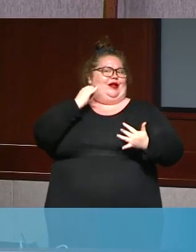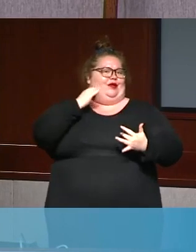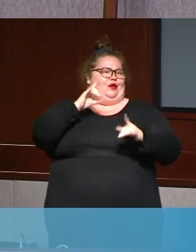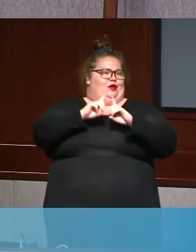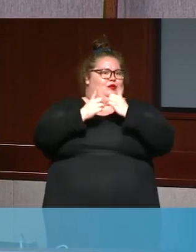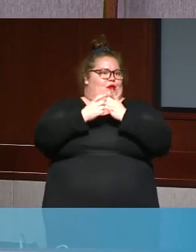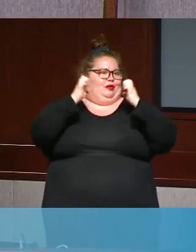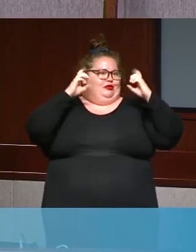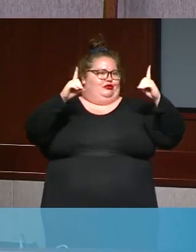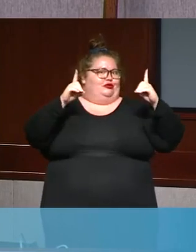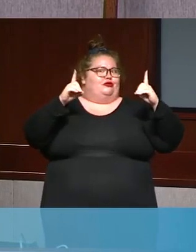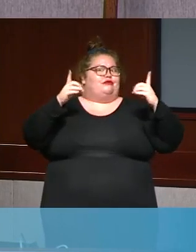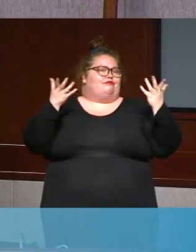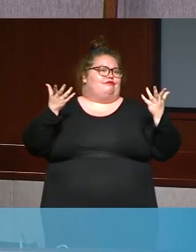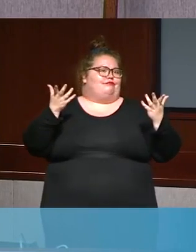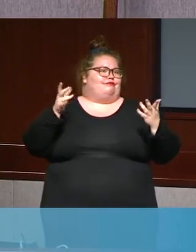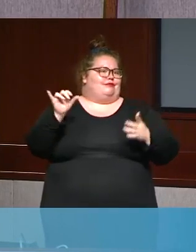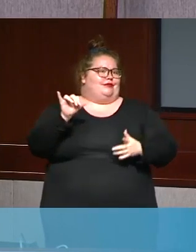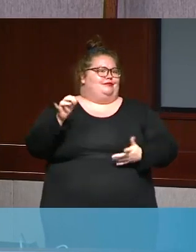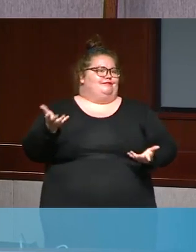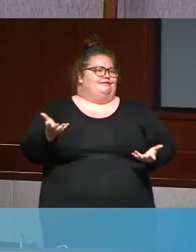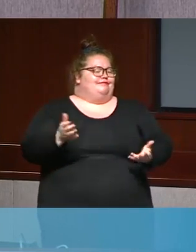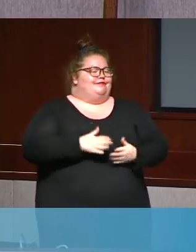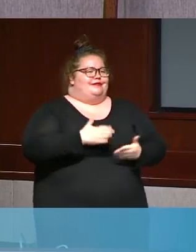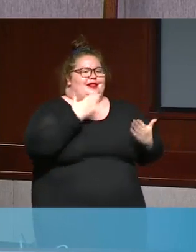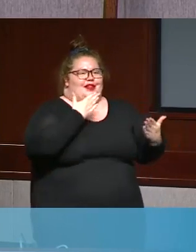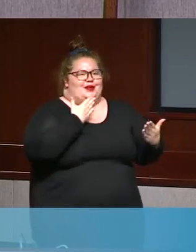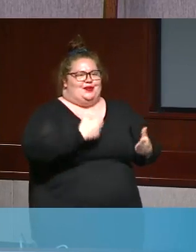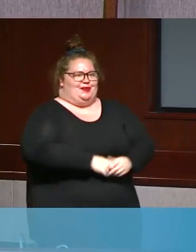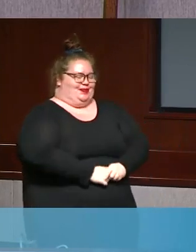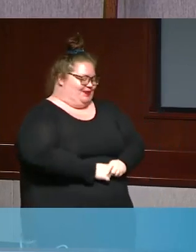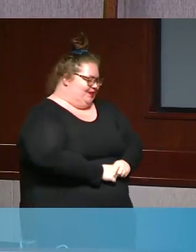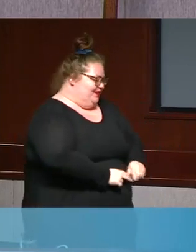next day or so. Thank you.